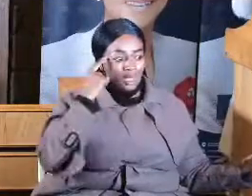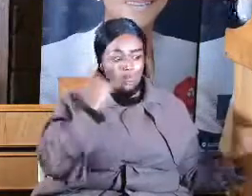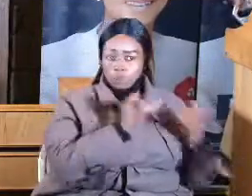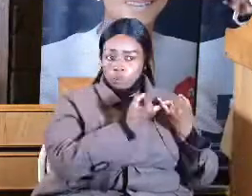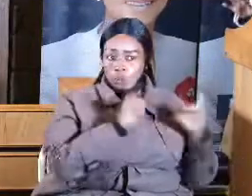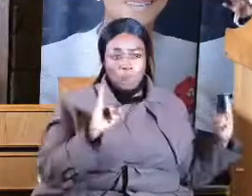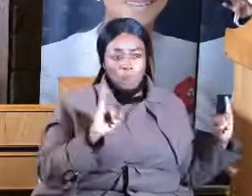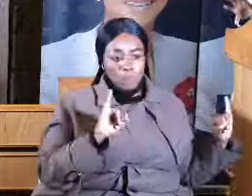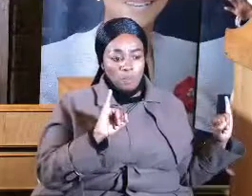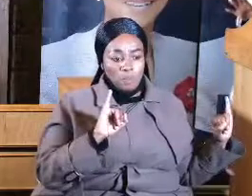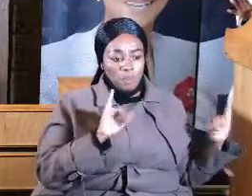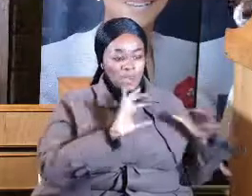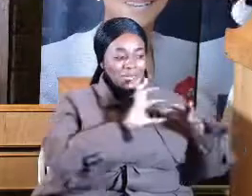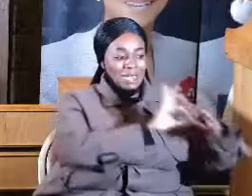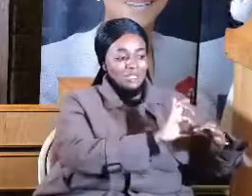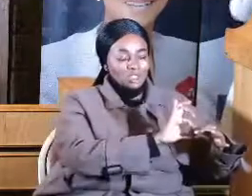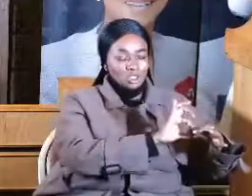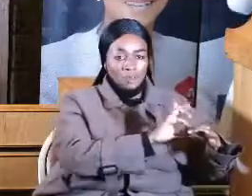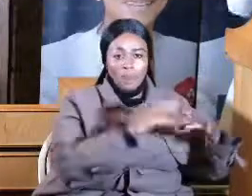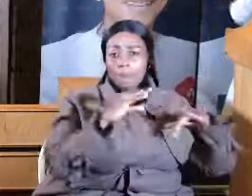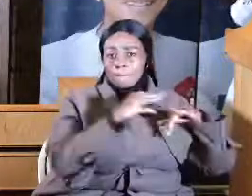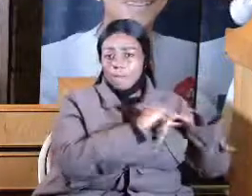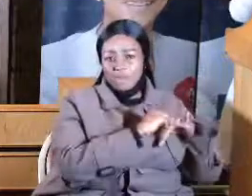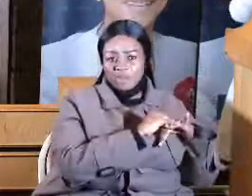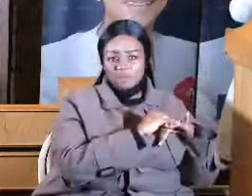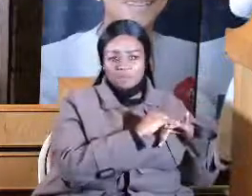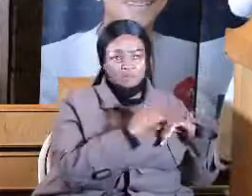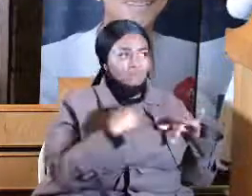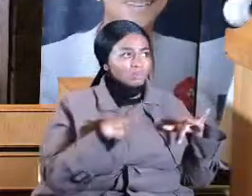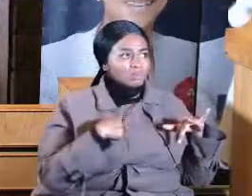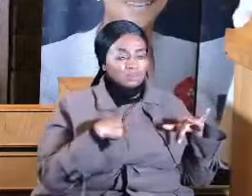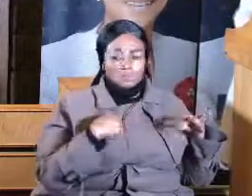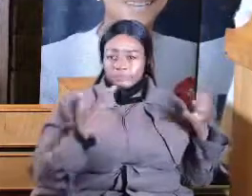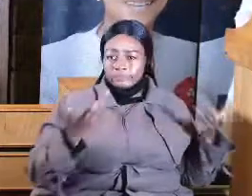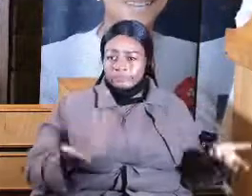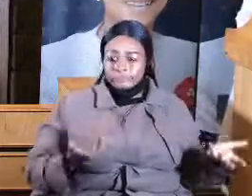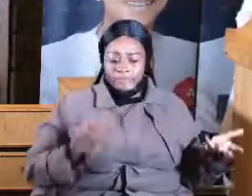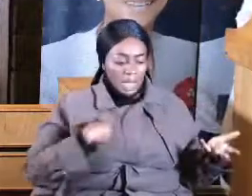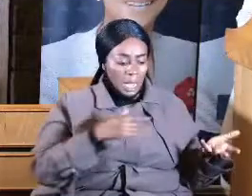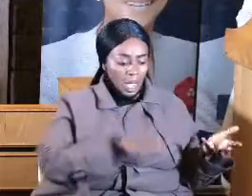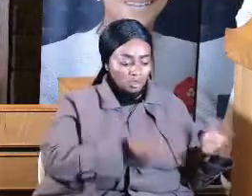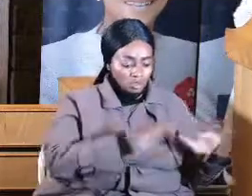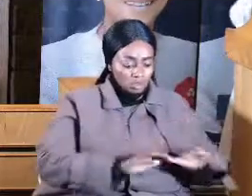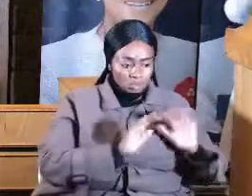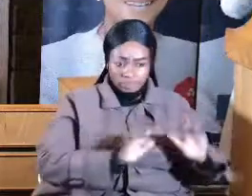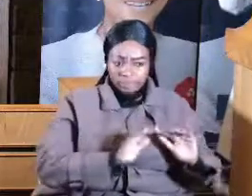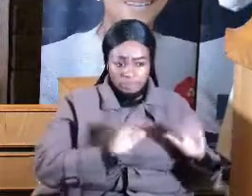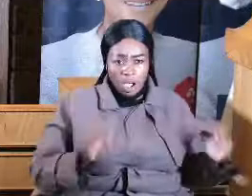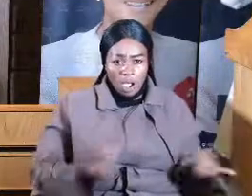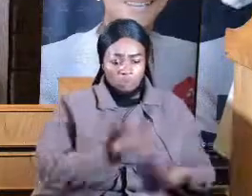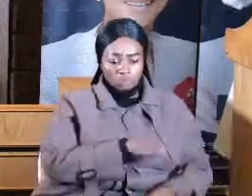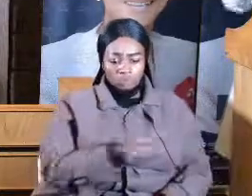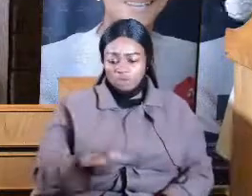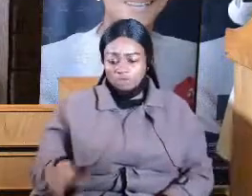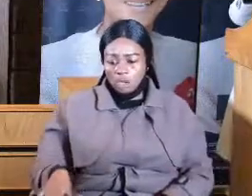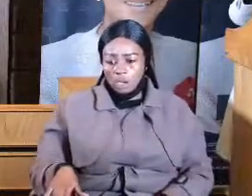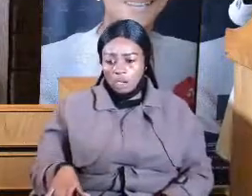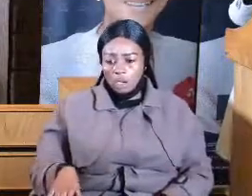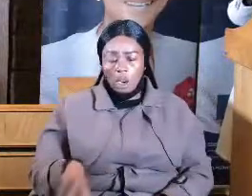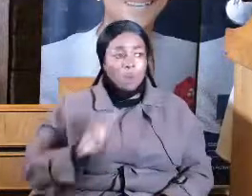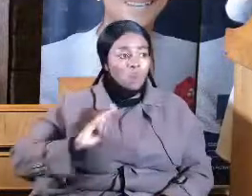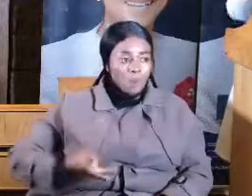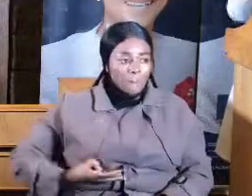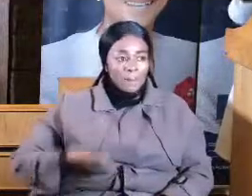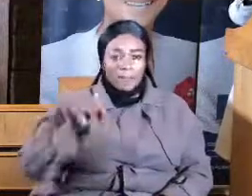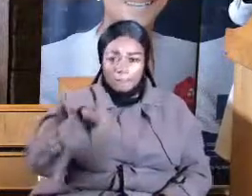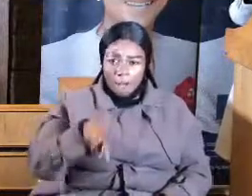of getting out of that marriage, it's the issue of how am I going to take care of these children? Women need to find